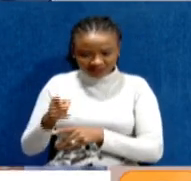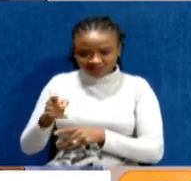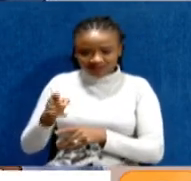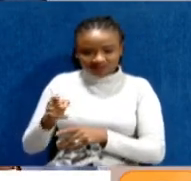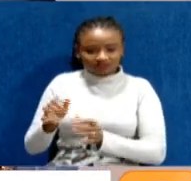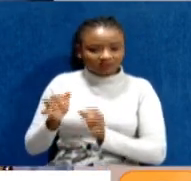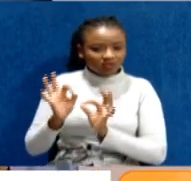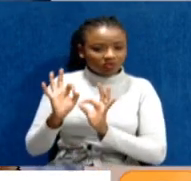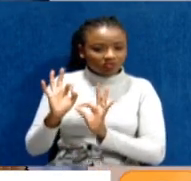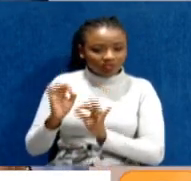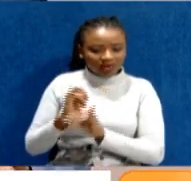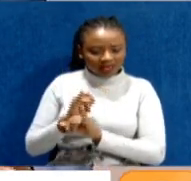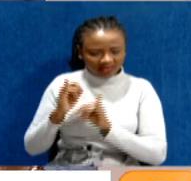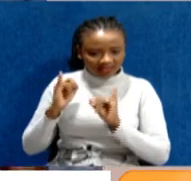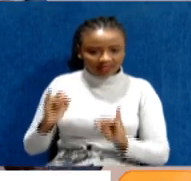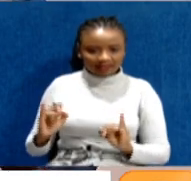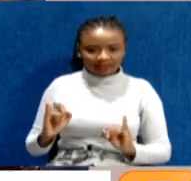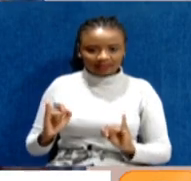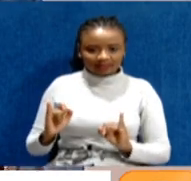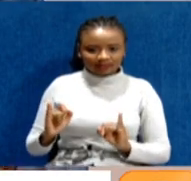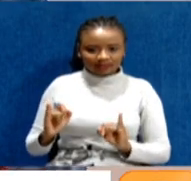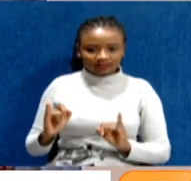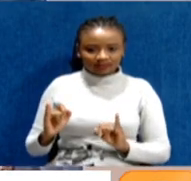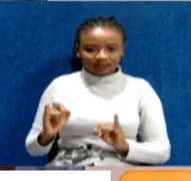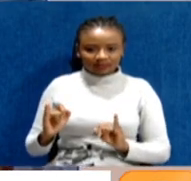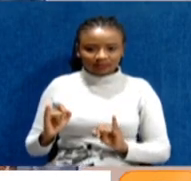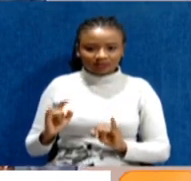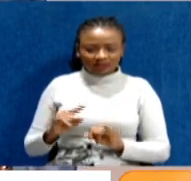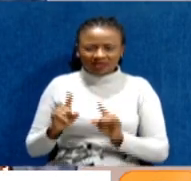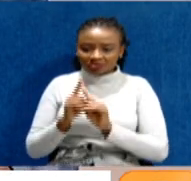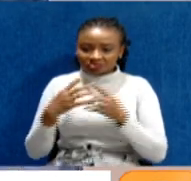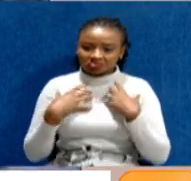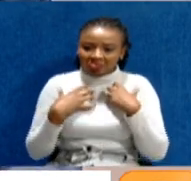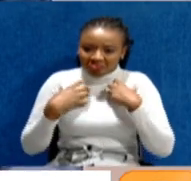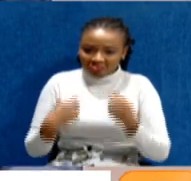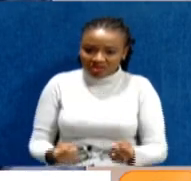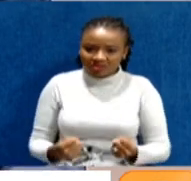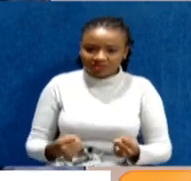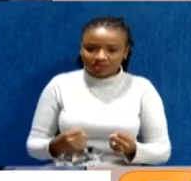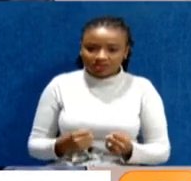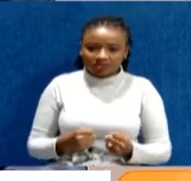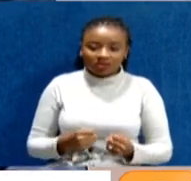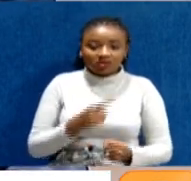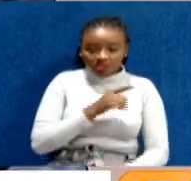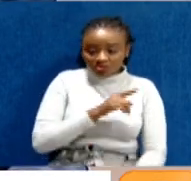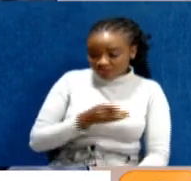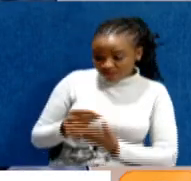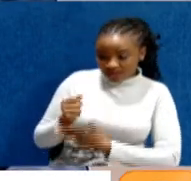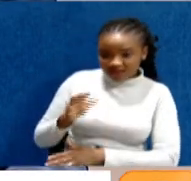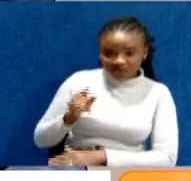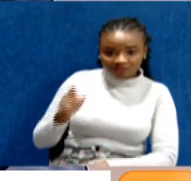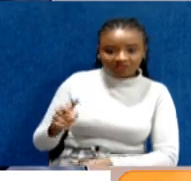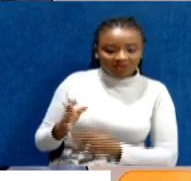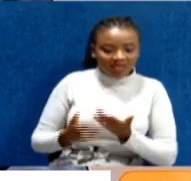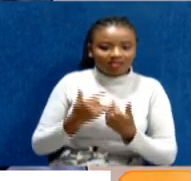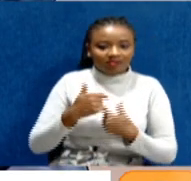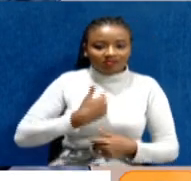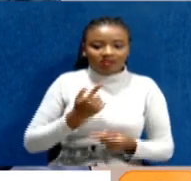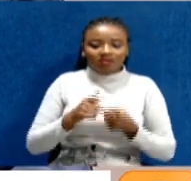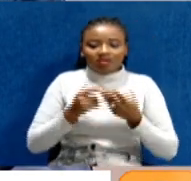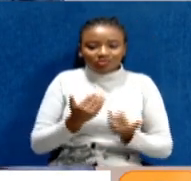that we are saying, it's not primitive, but it is a healthy way of producing for you today, for your children, and